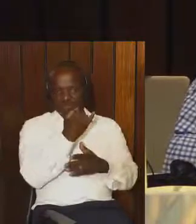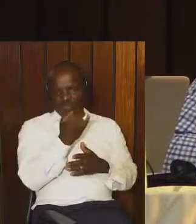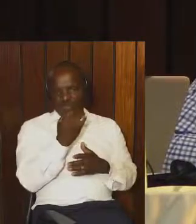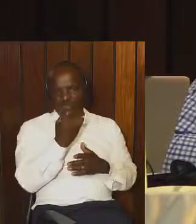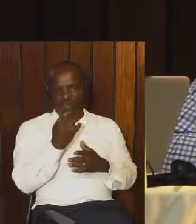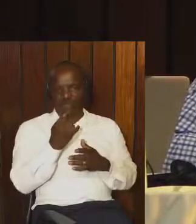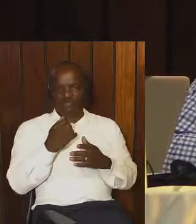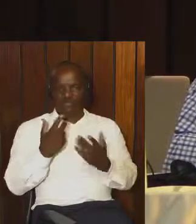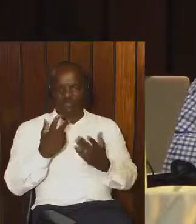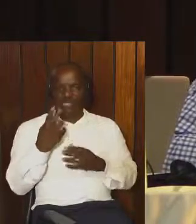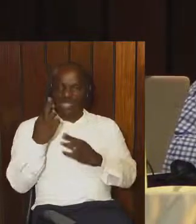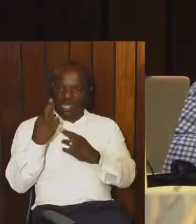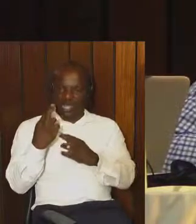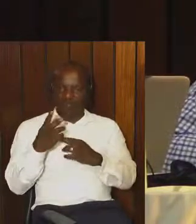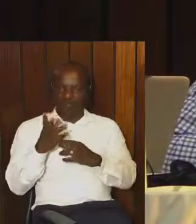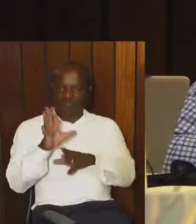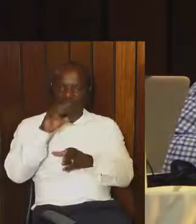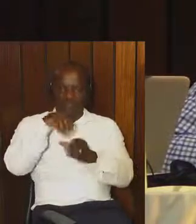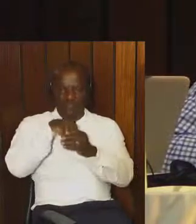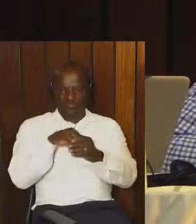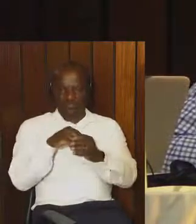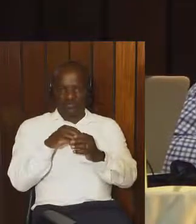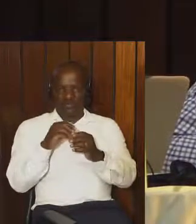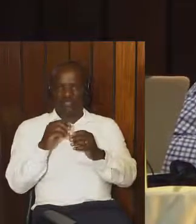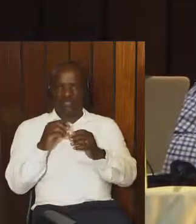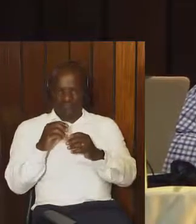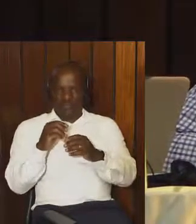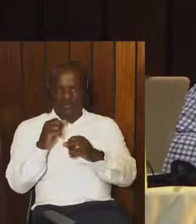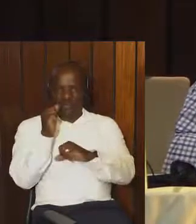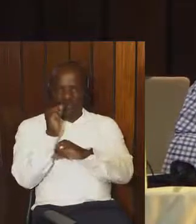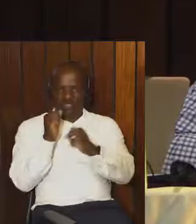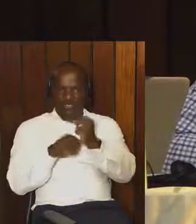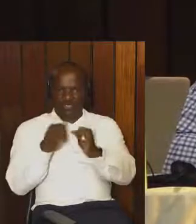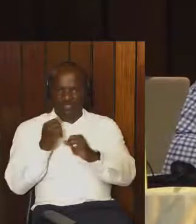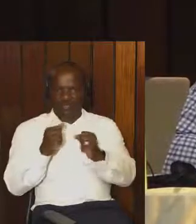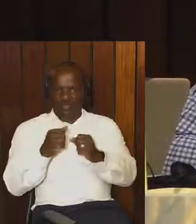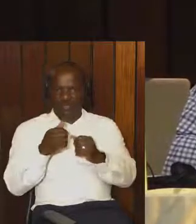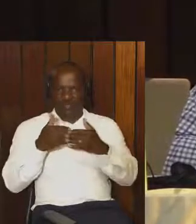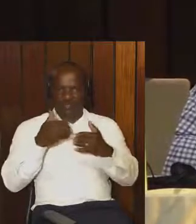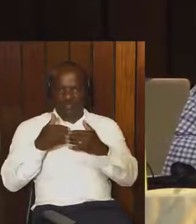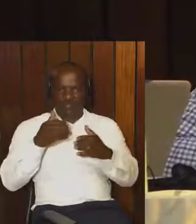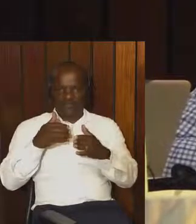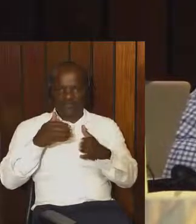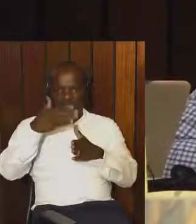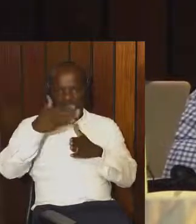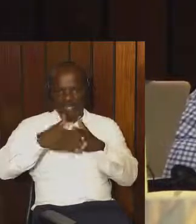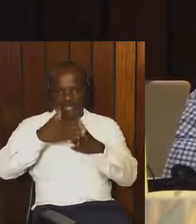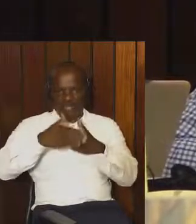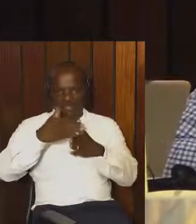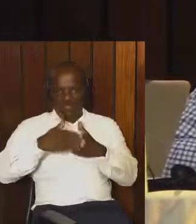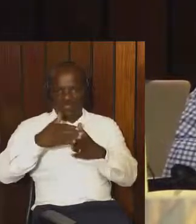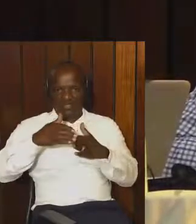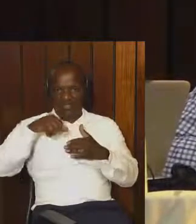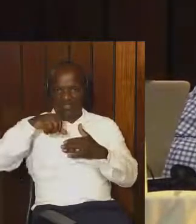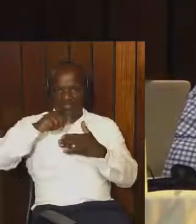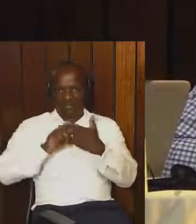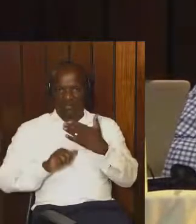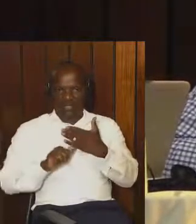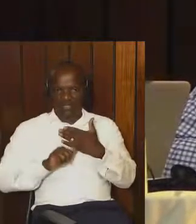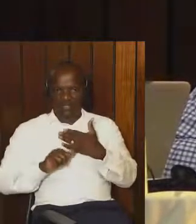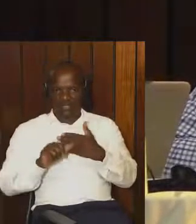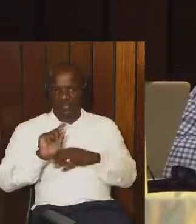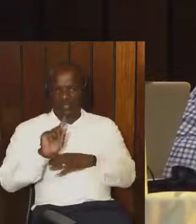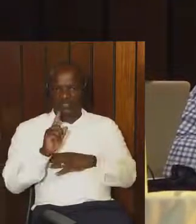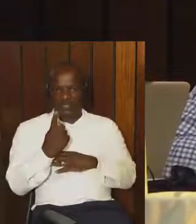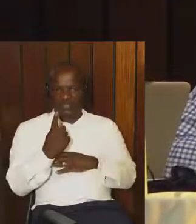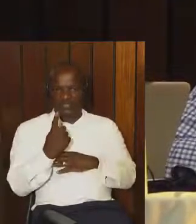structure. I hope they will be included in that workshop before the end of this month. So we will be able to deal with some of the matters in that workshop. So firstly,